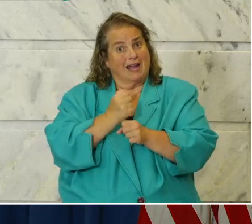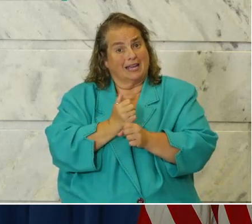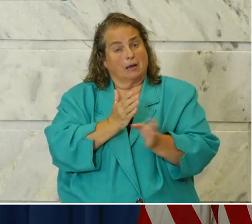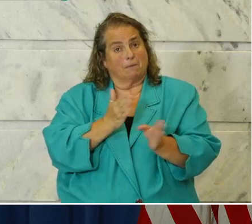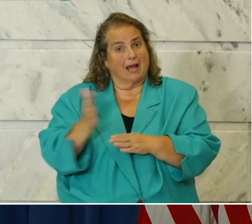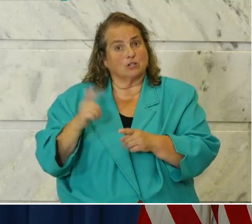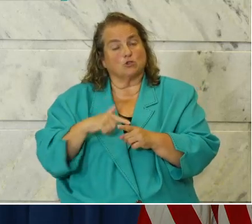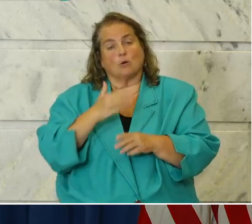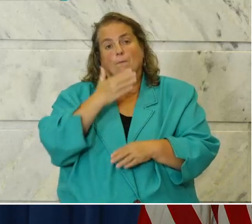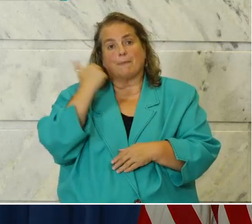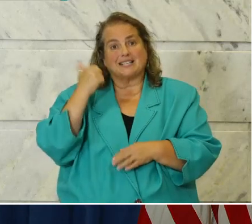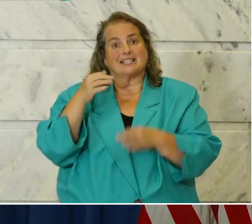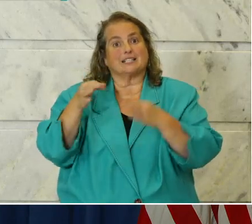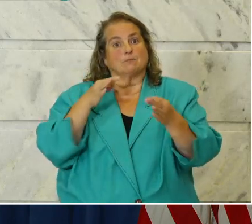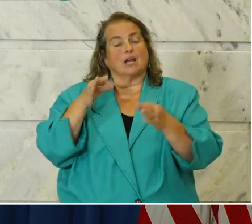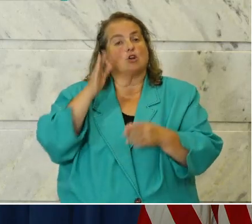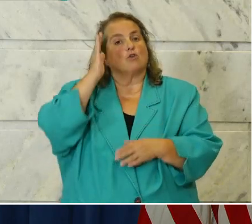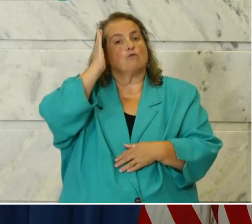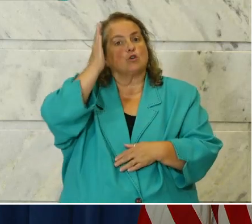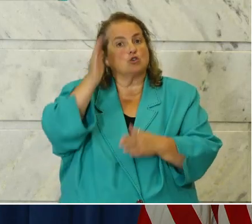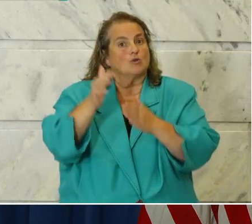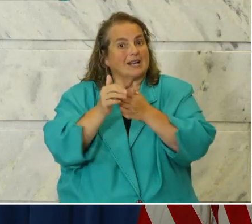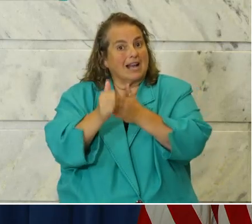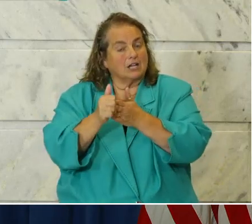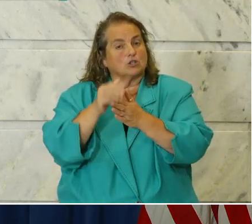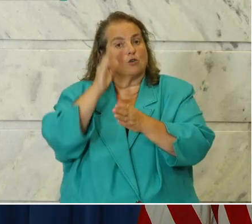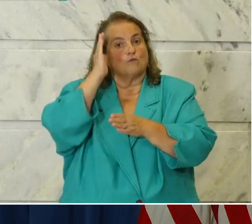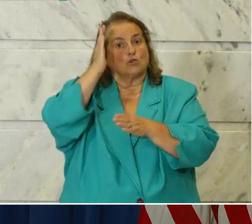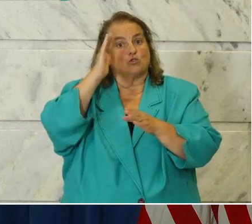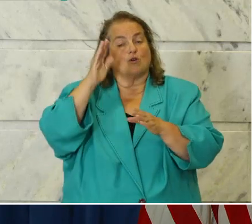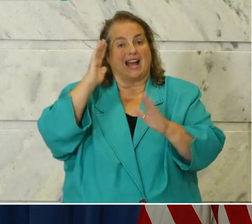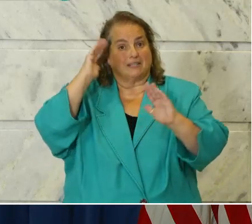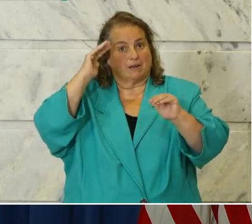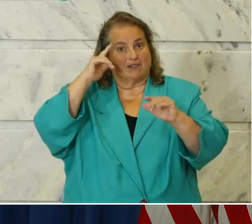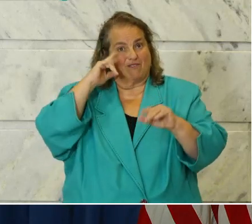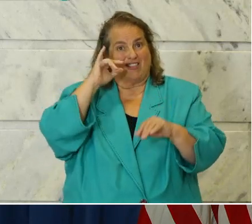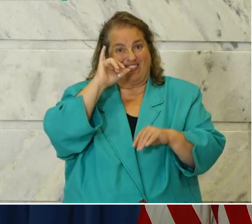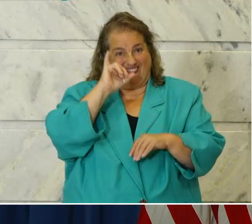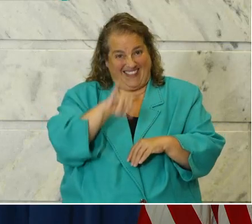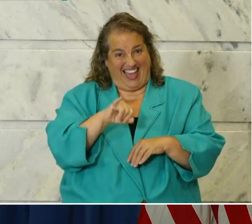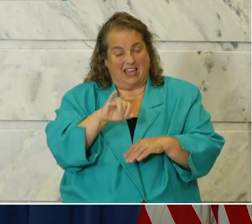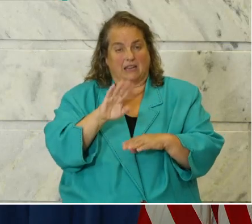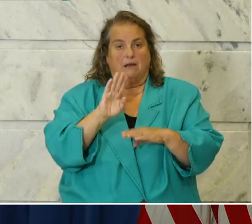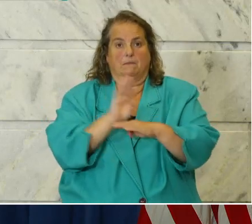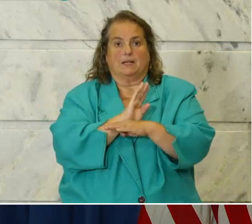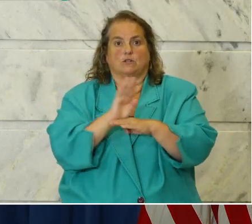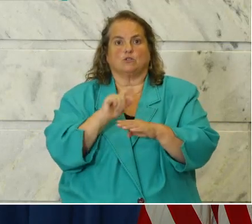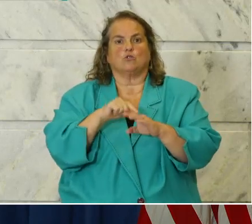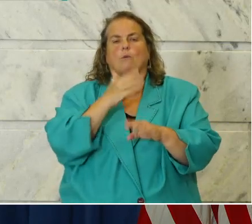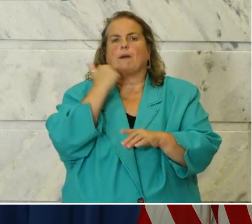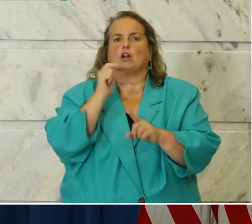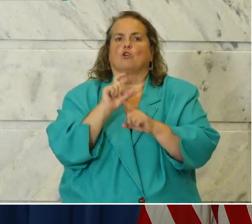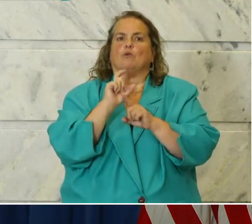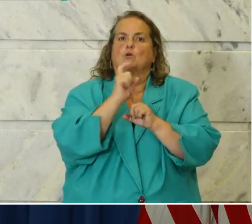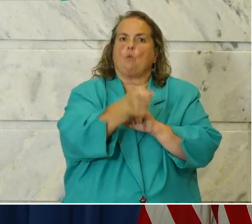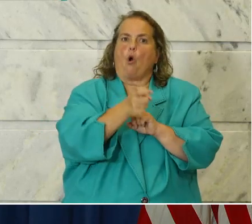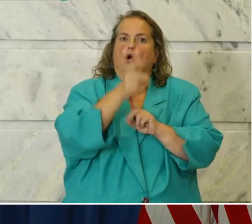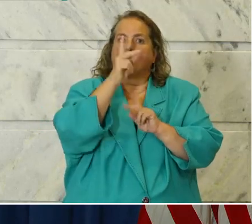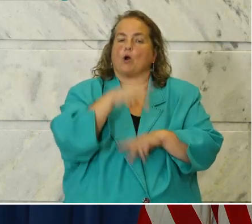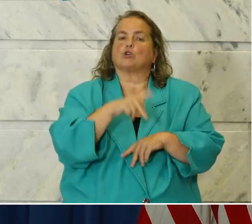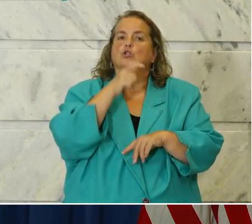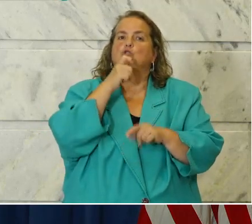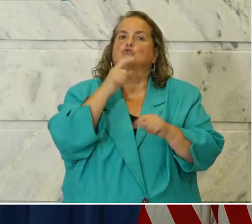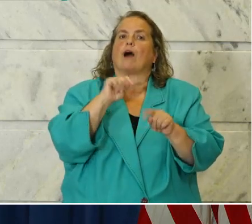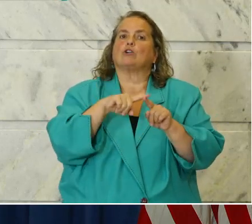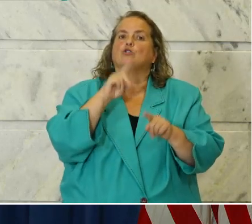out future guidelines, future expectations for that industry to better reward those who are trying to do the best they can do